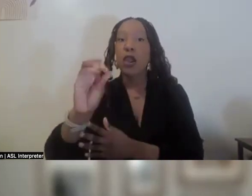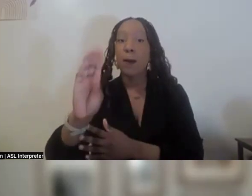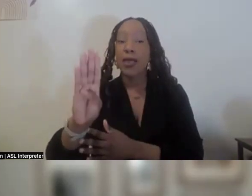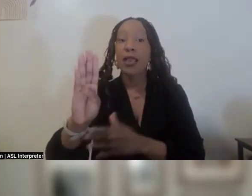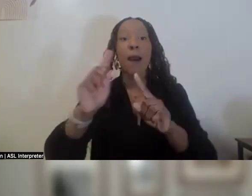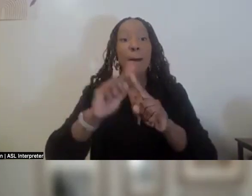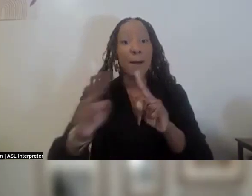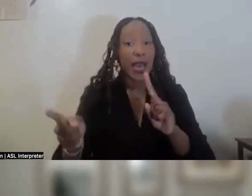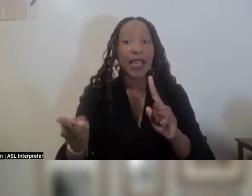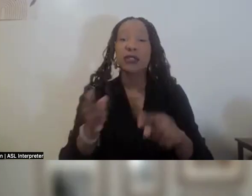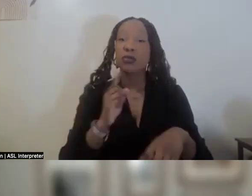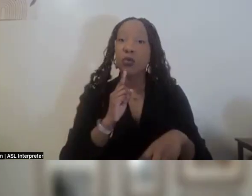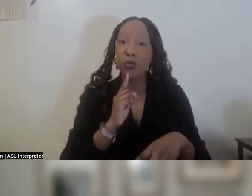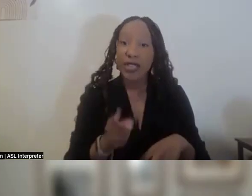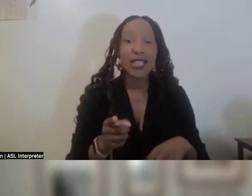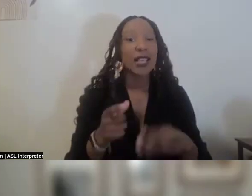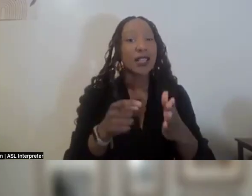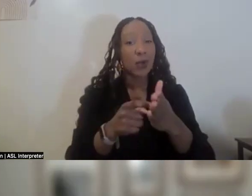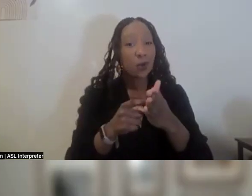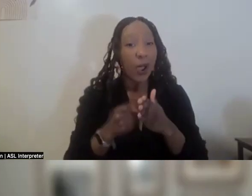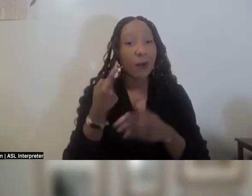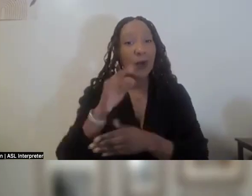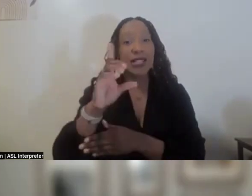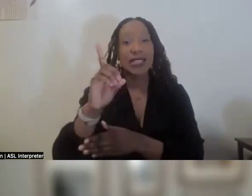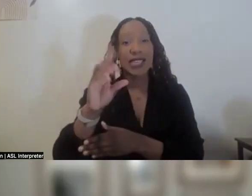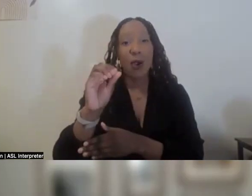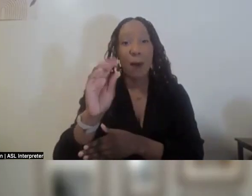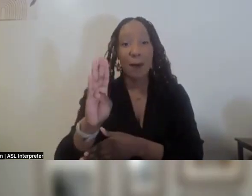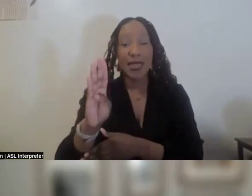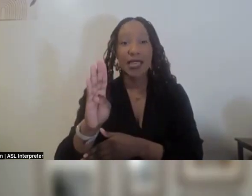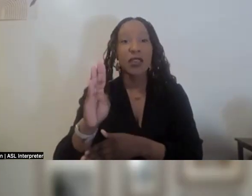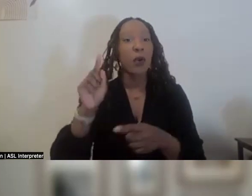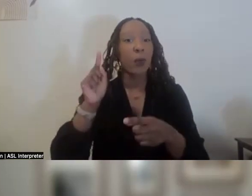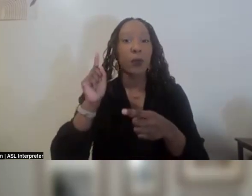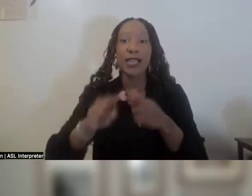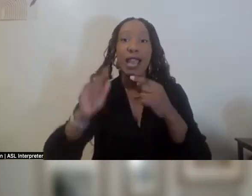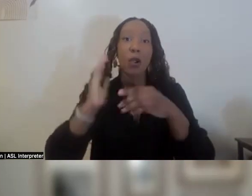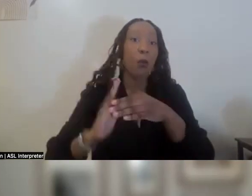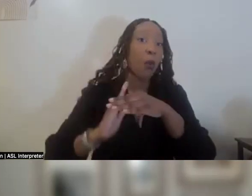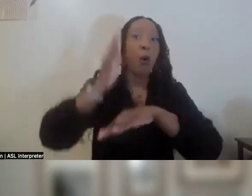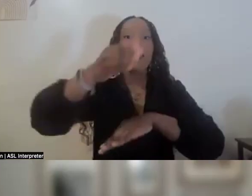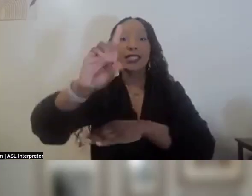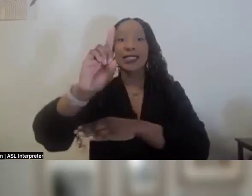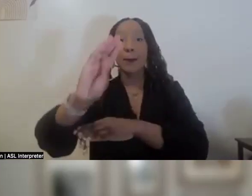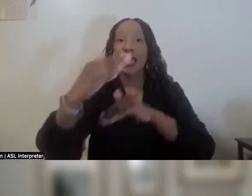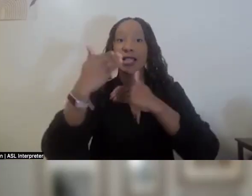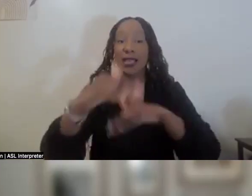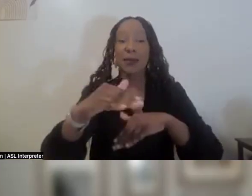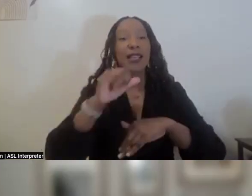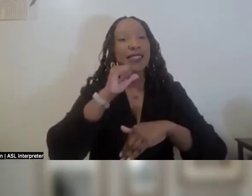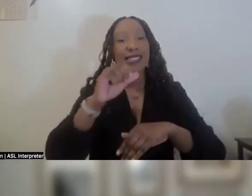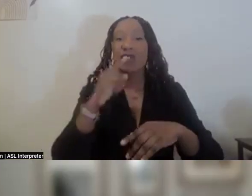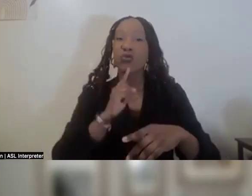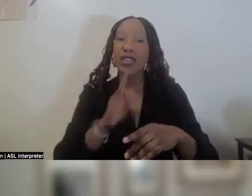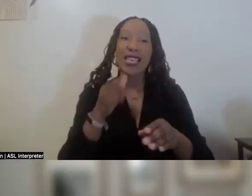ultimately, the decibel requirement by DOB does not exceed a certain limit, which would not disturb the overall community.